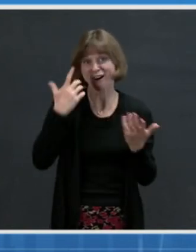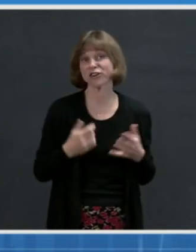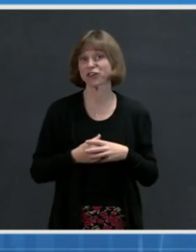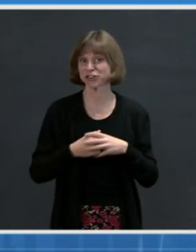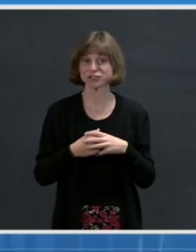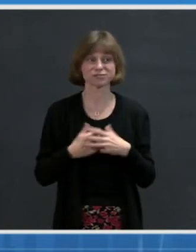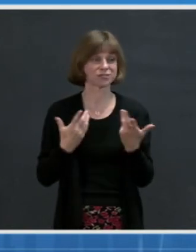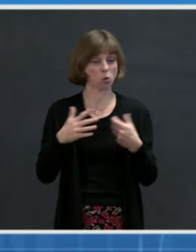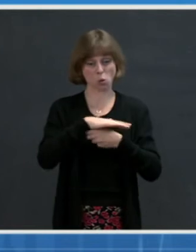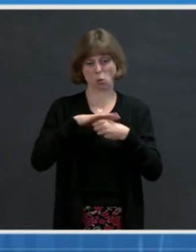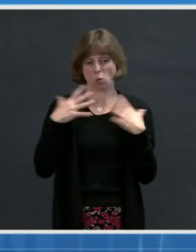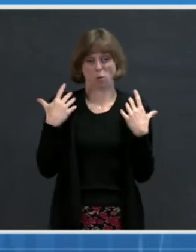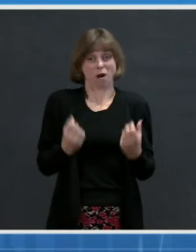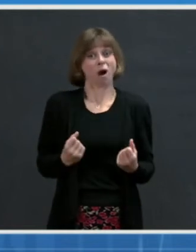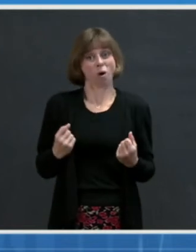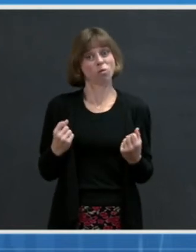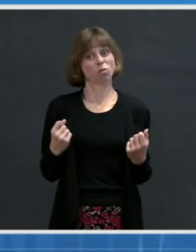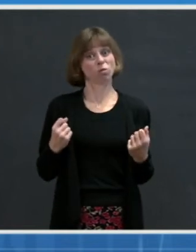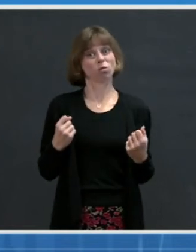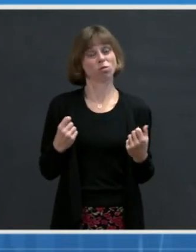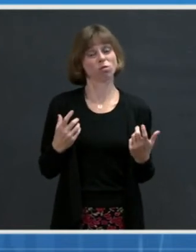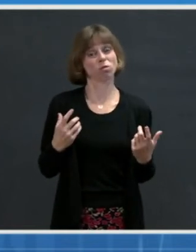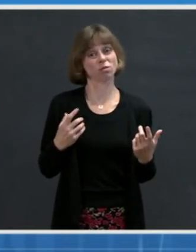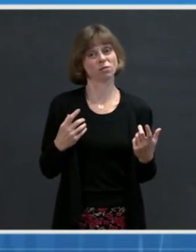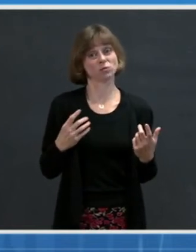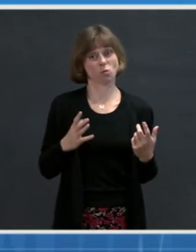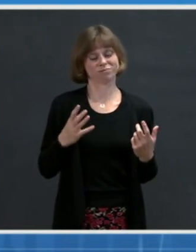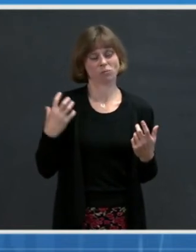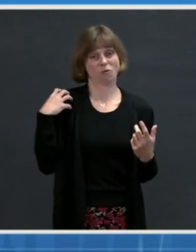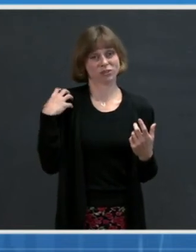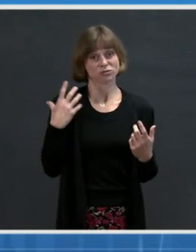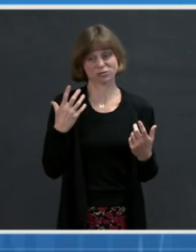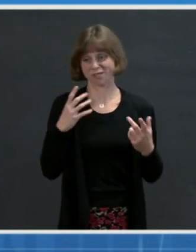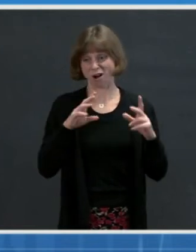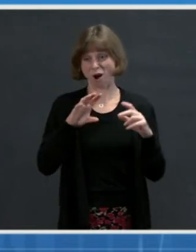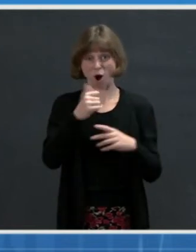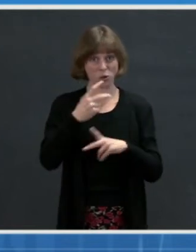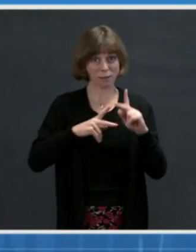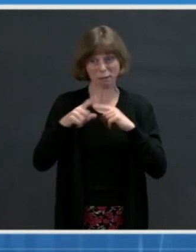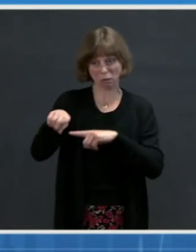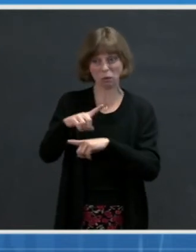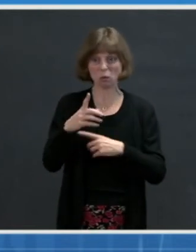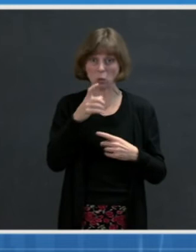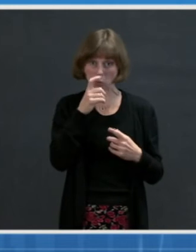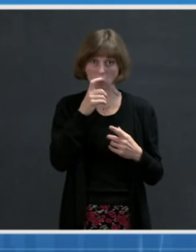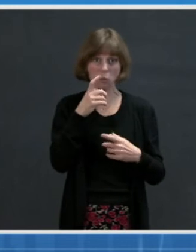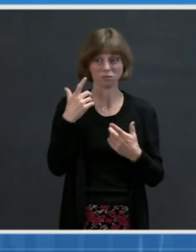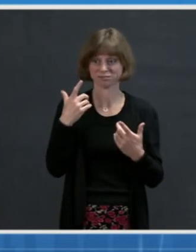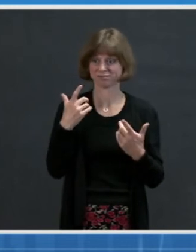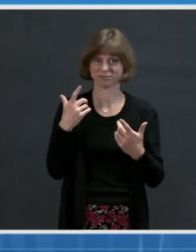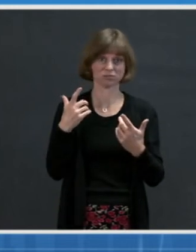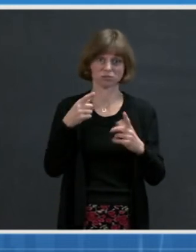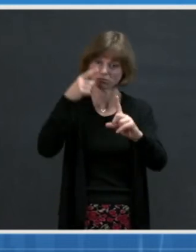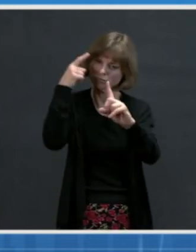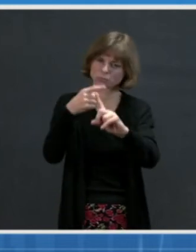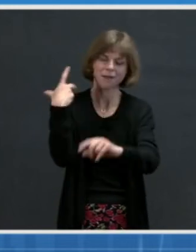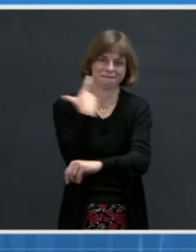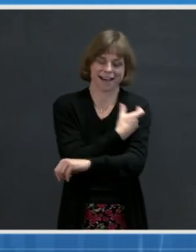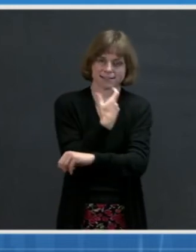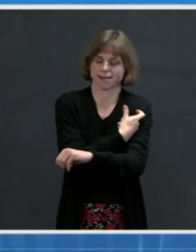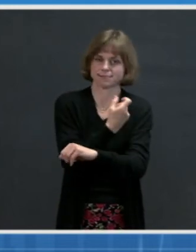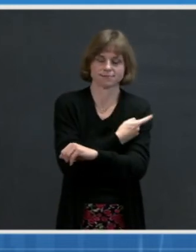health officials, and others to do all we can to vaccinate as many Americans as fast,